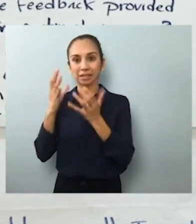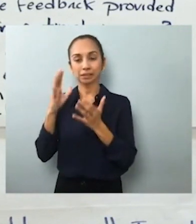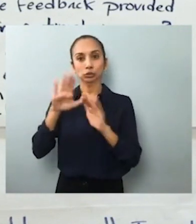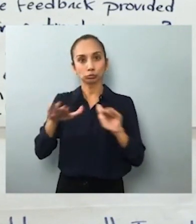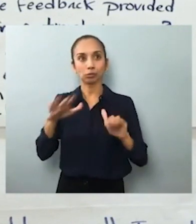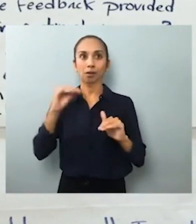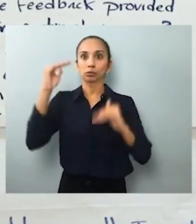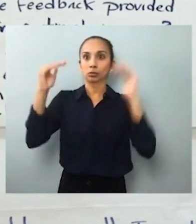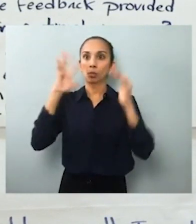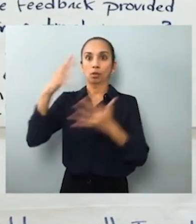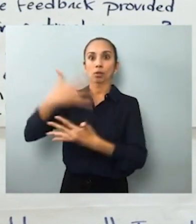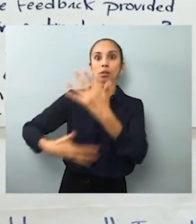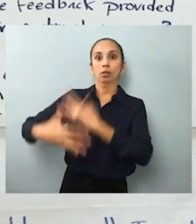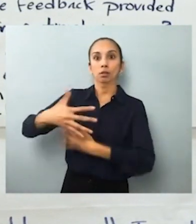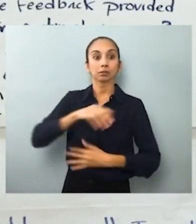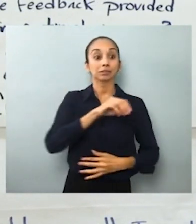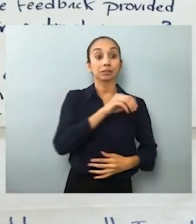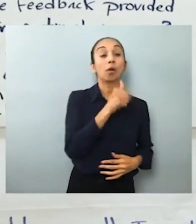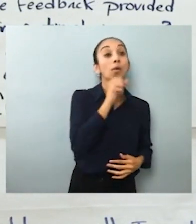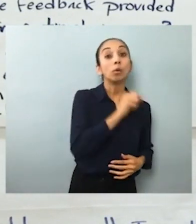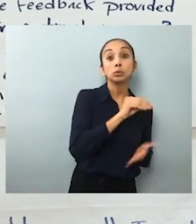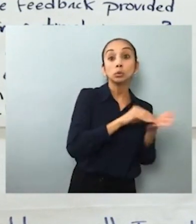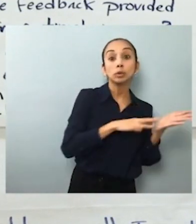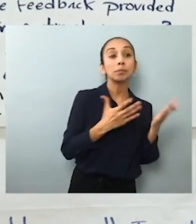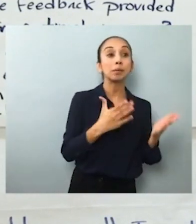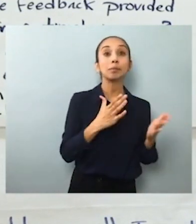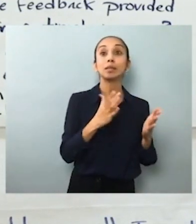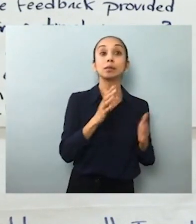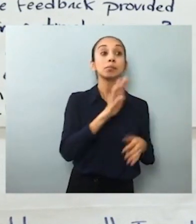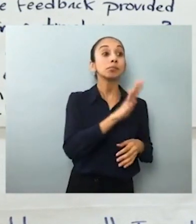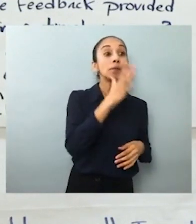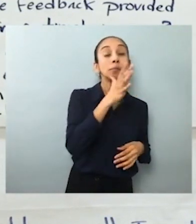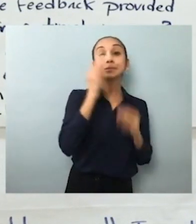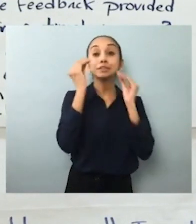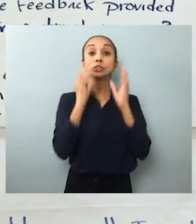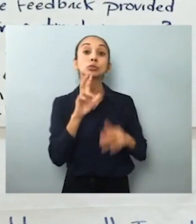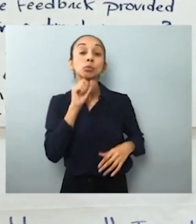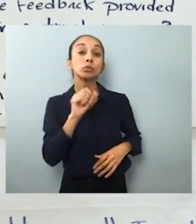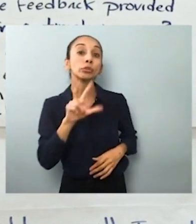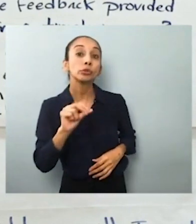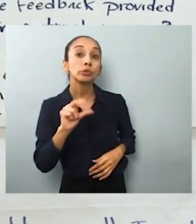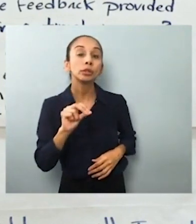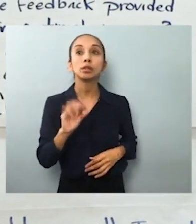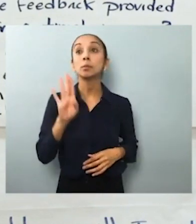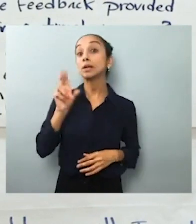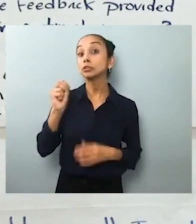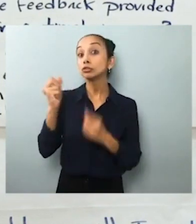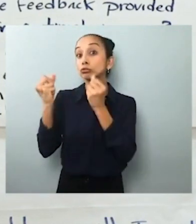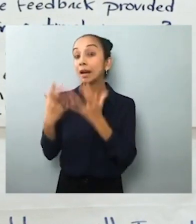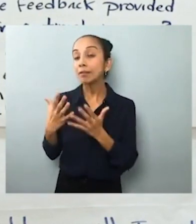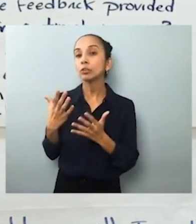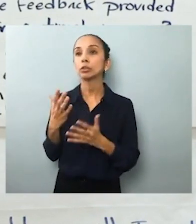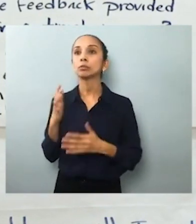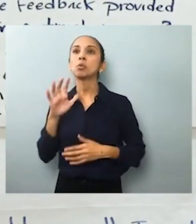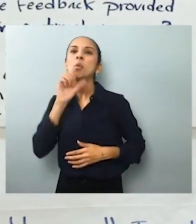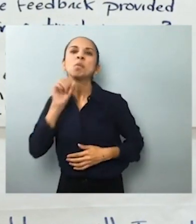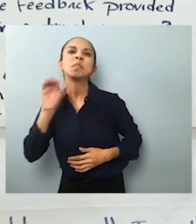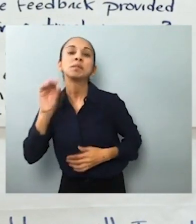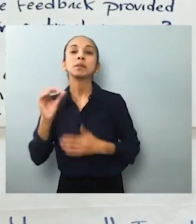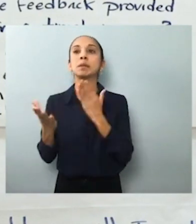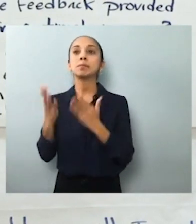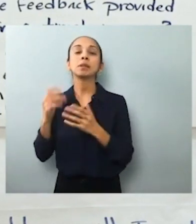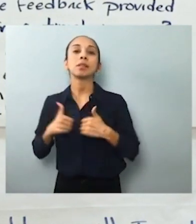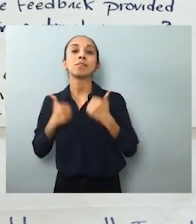from different families. A 10-year-old student might have a 30-year-old teacher, a 50-year-old bus driver, or live with a